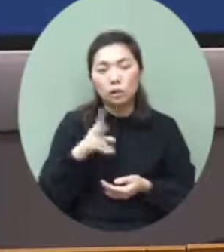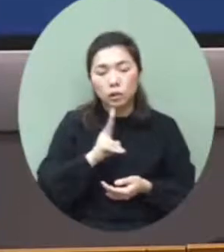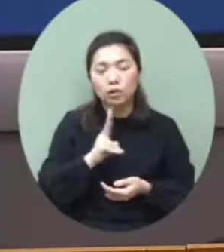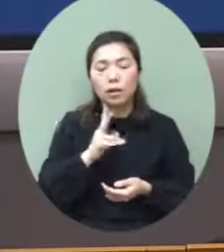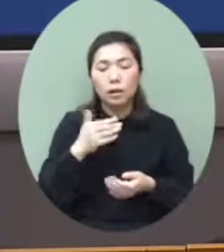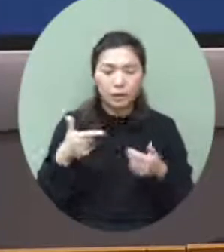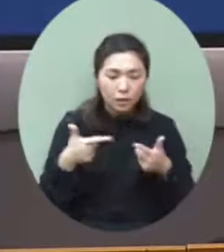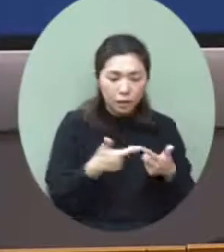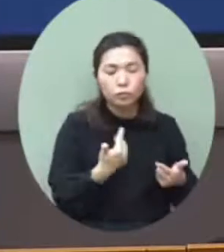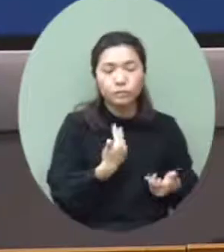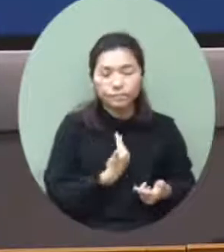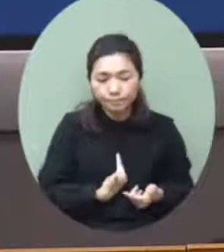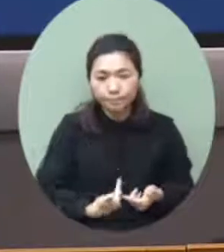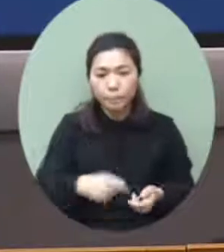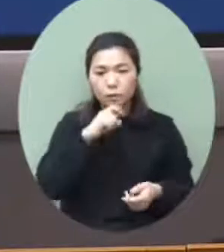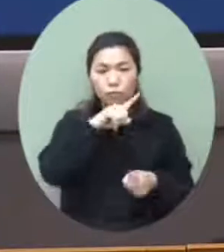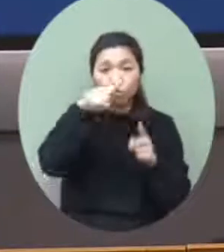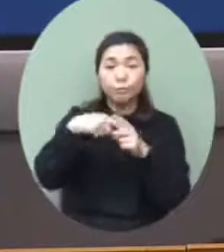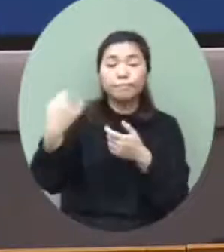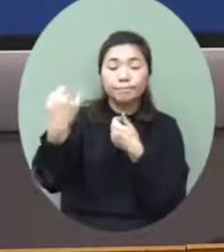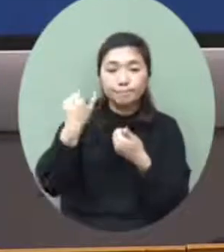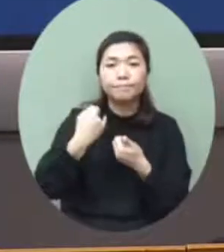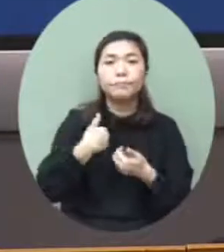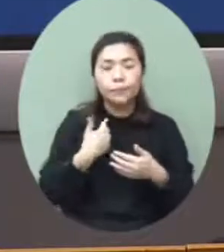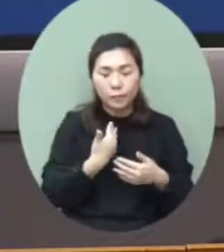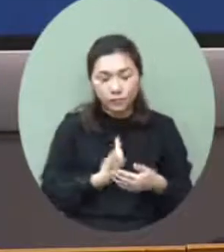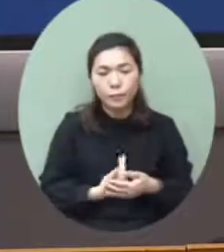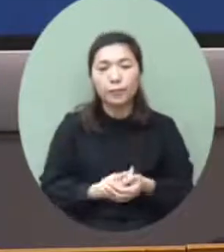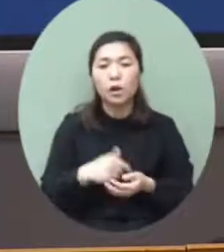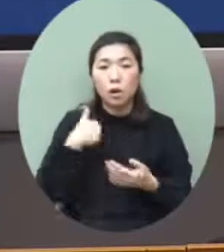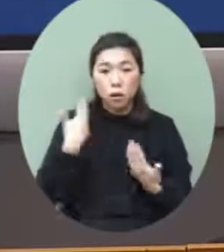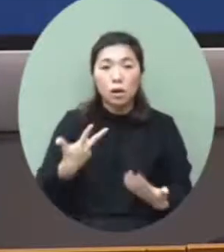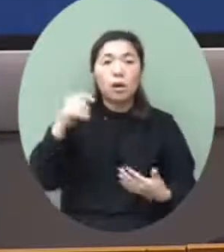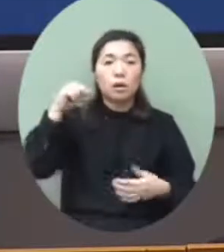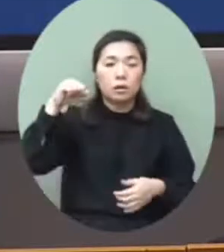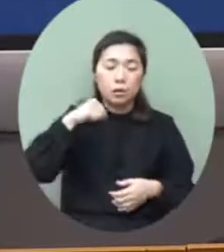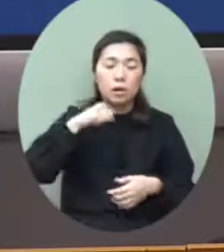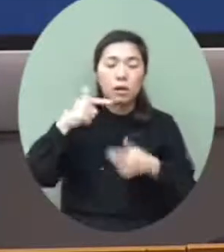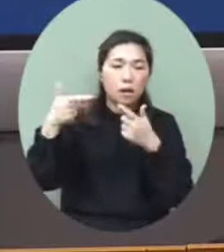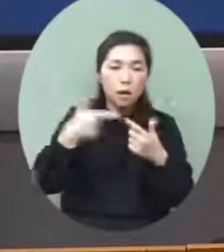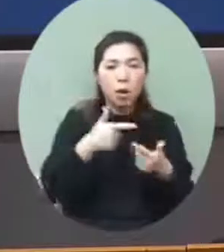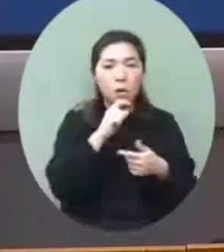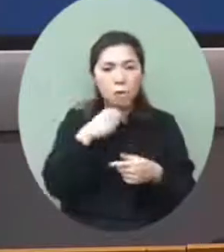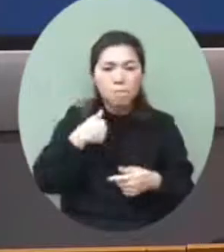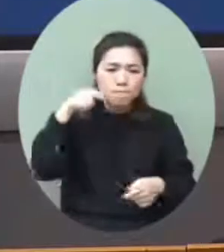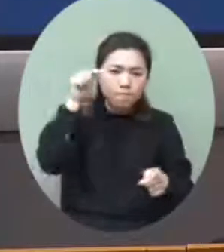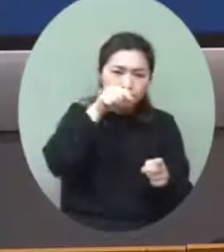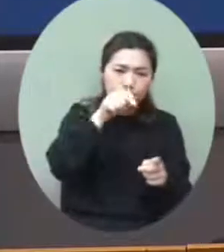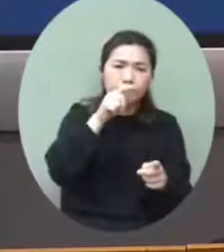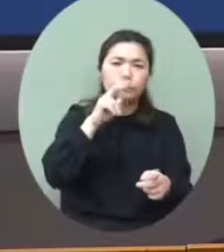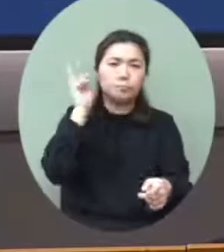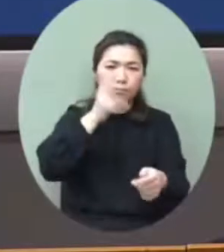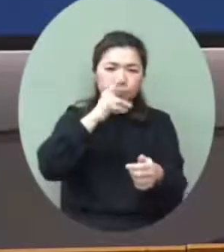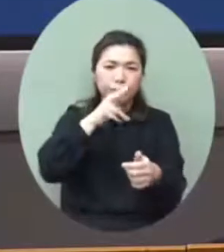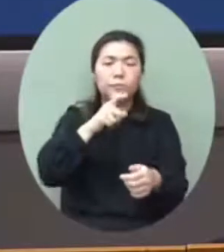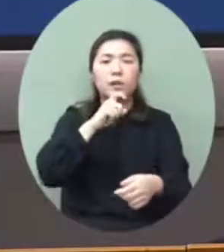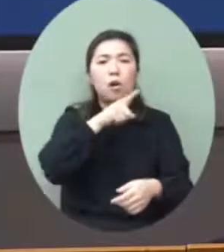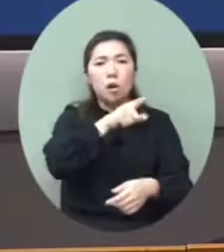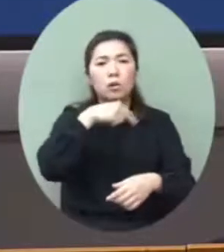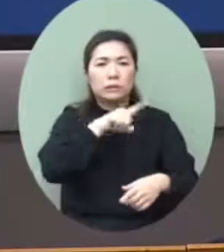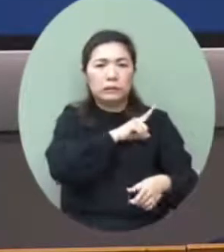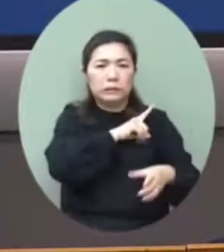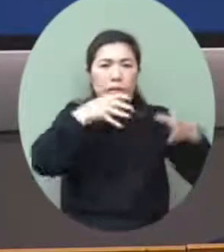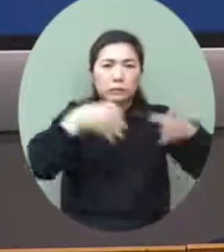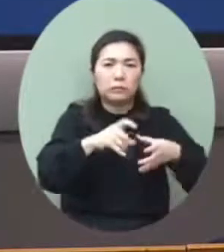government, I do accept criticisms. So I will continue to accept criticisms in a humble manner. And